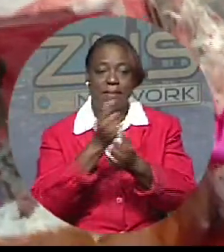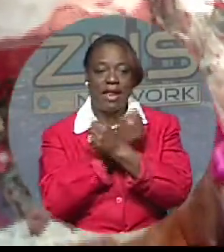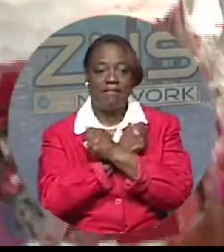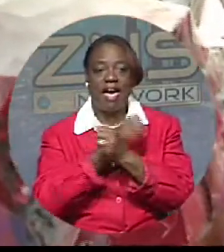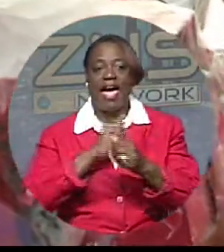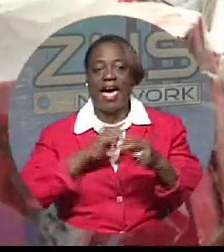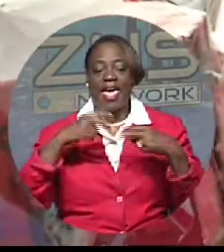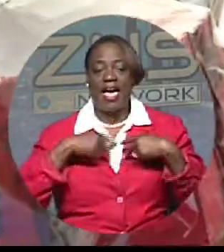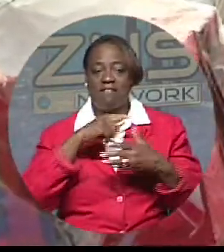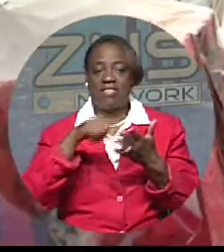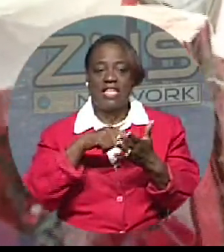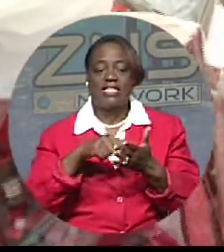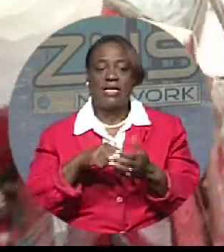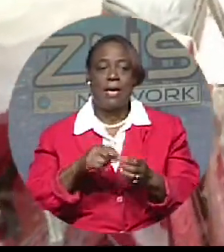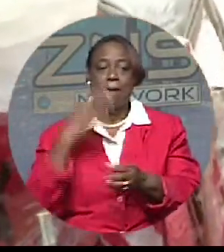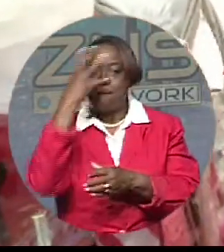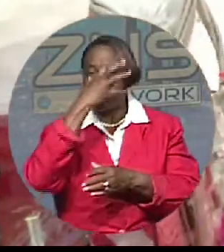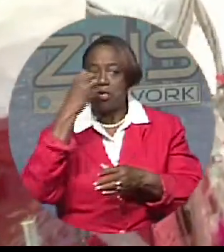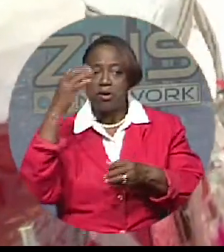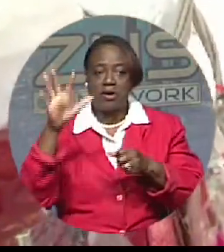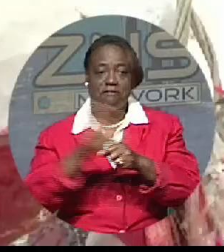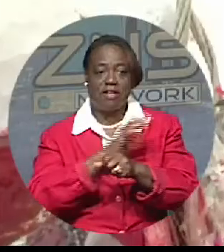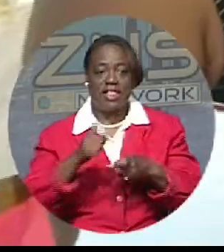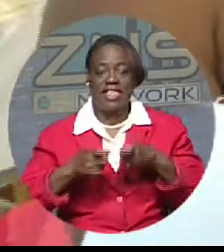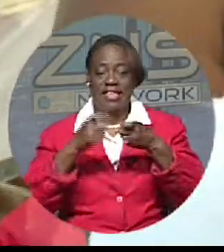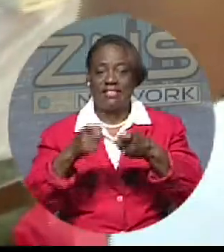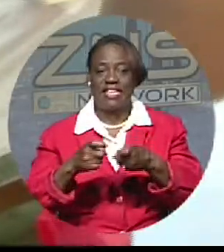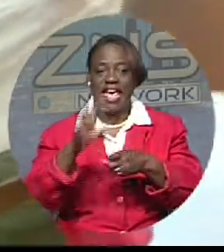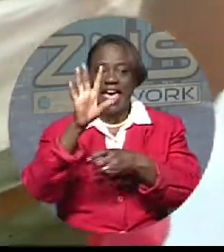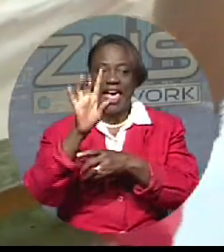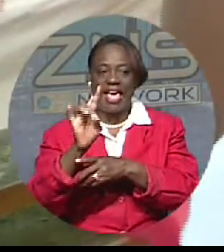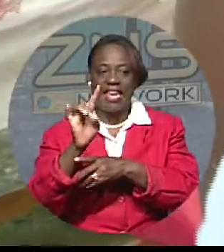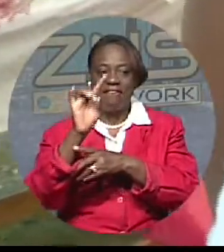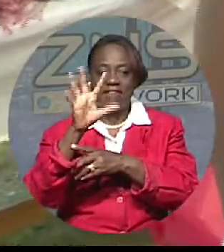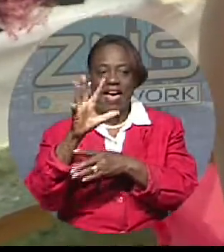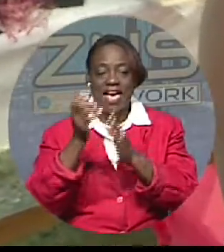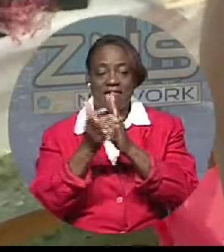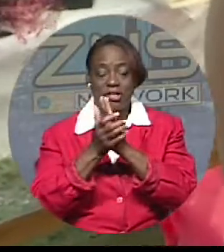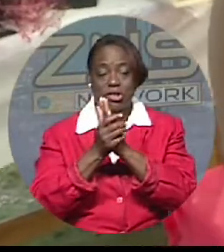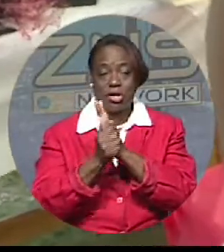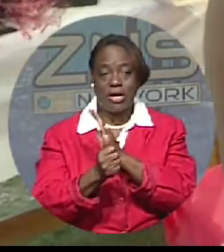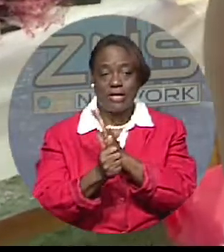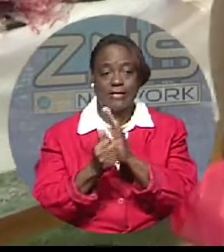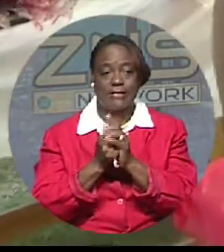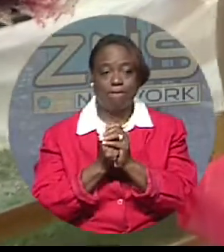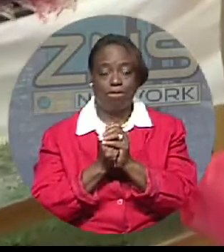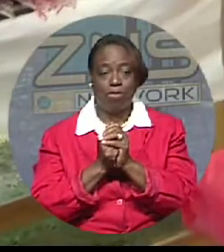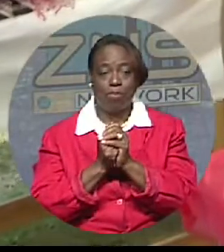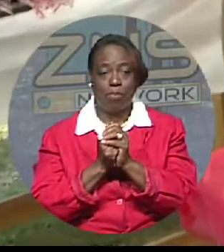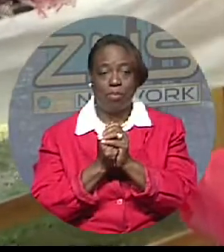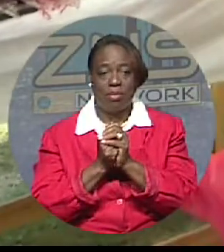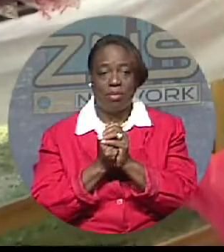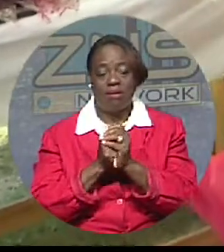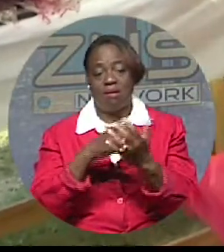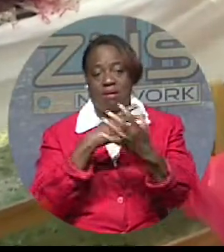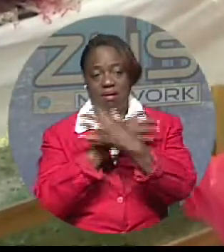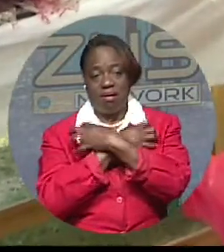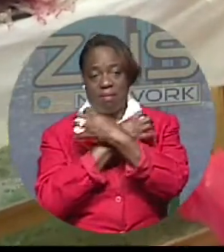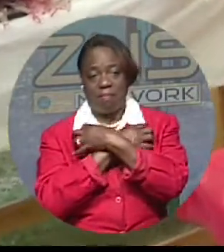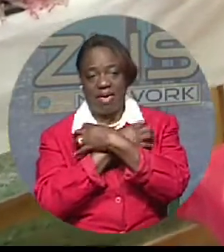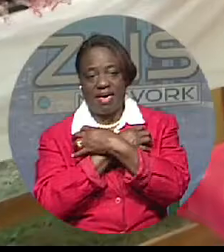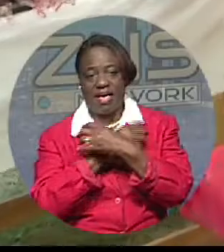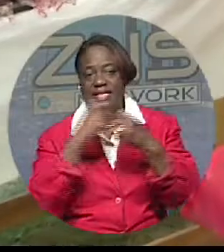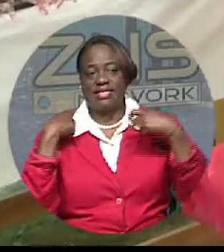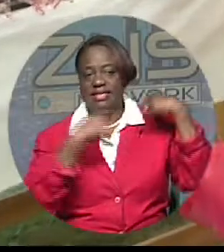set. This here is like $85. You get a beautiful glittery gold basket. And you have a gift set, a teddy bear. And when you turn it around, you have